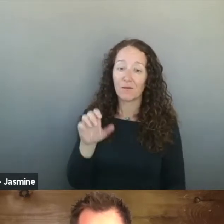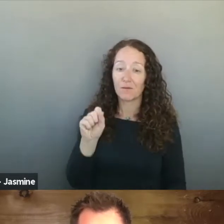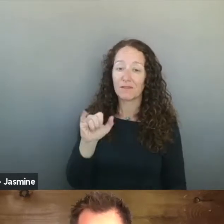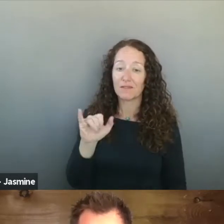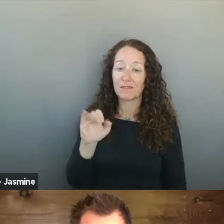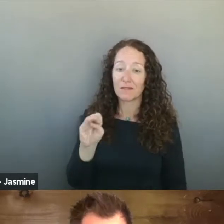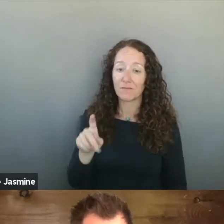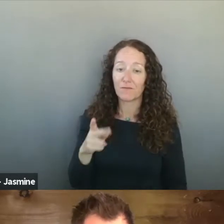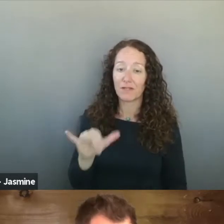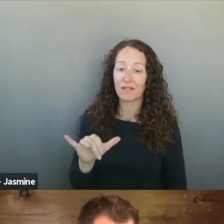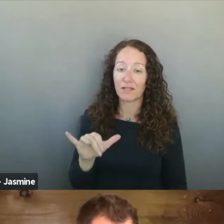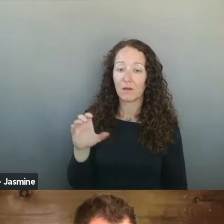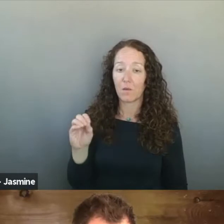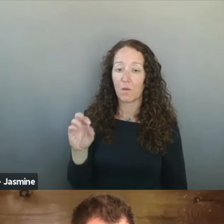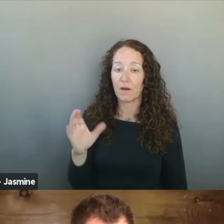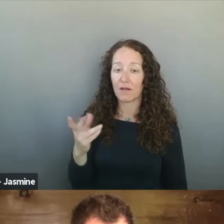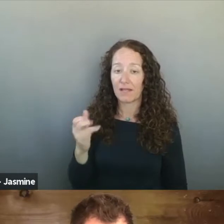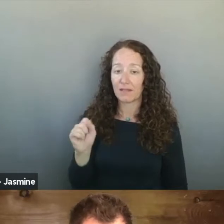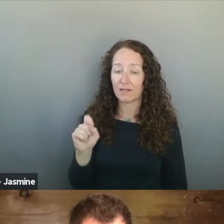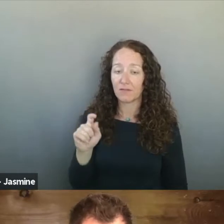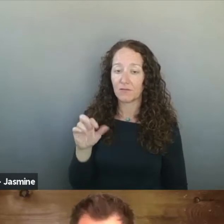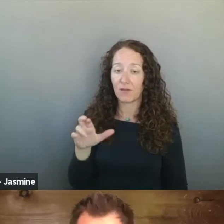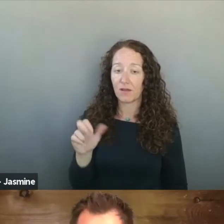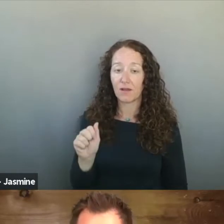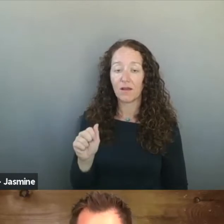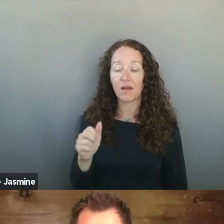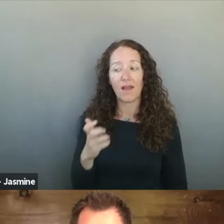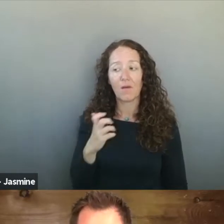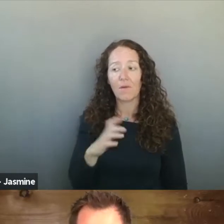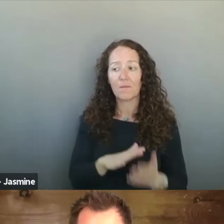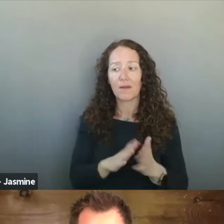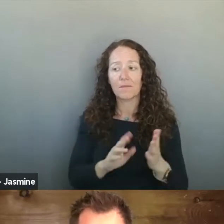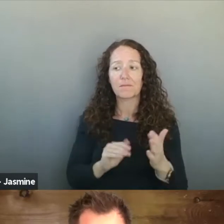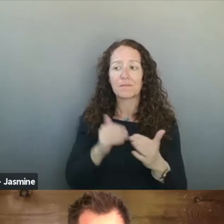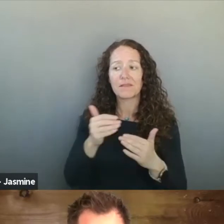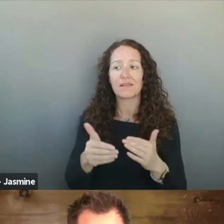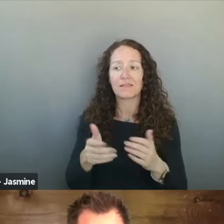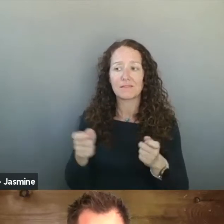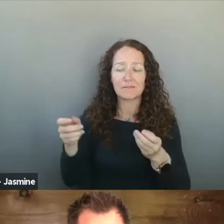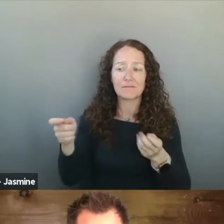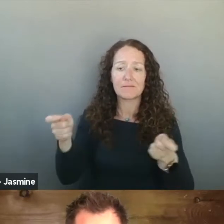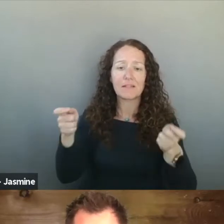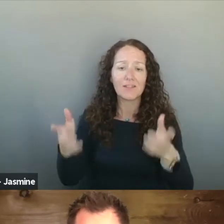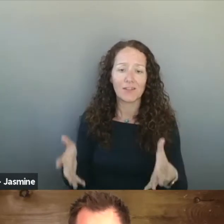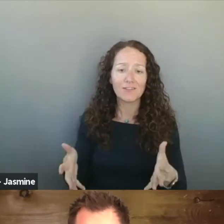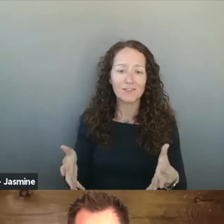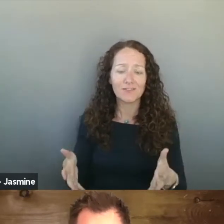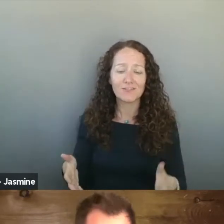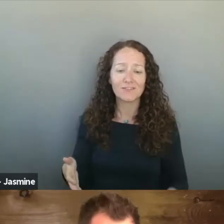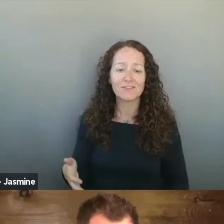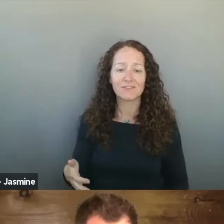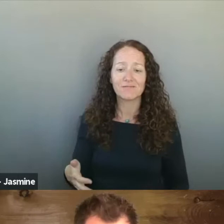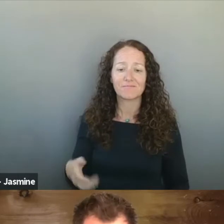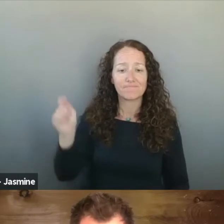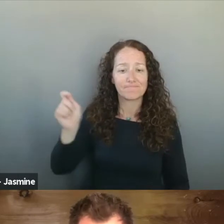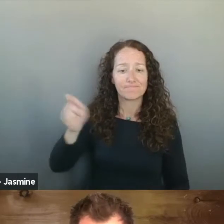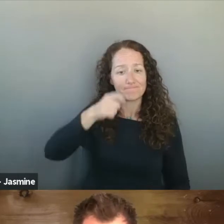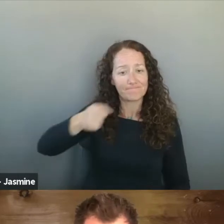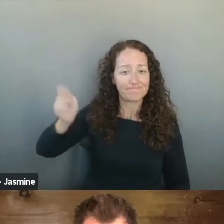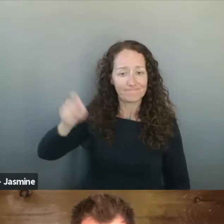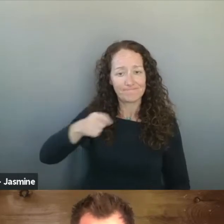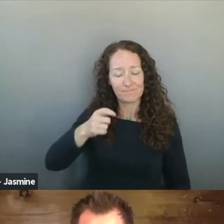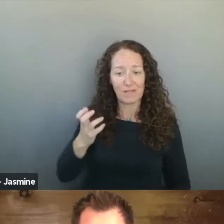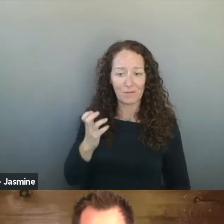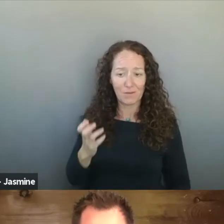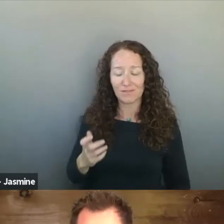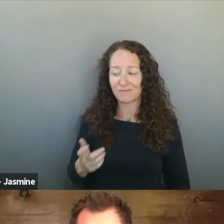classical trombonist and former newspaper carrier, I guess. and sort of wound my way from there. Thankfully for the world